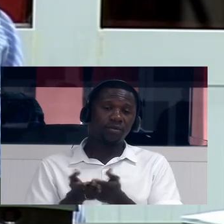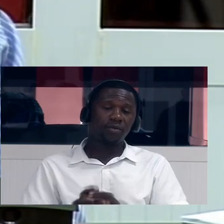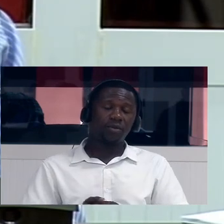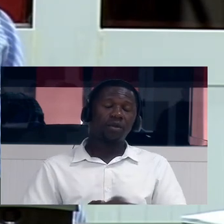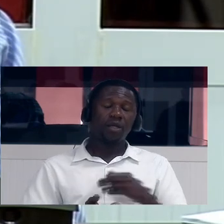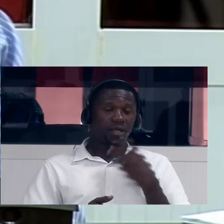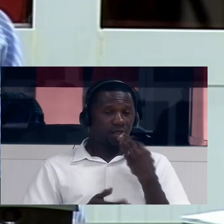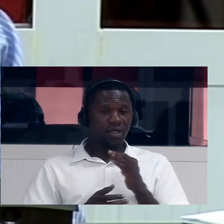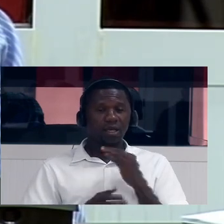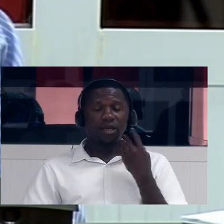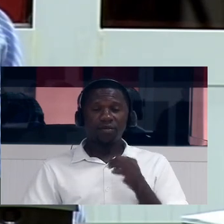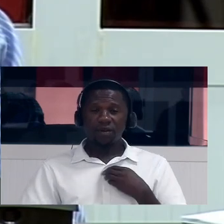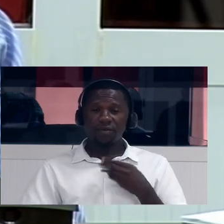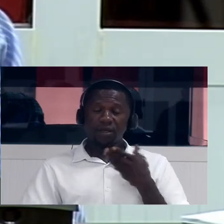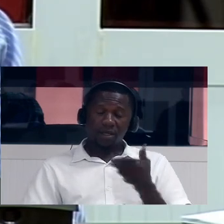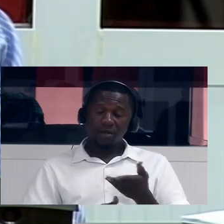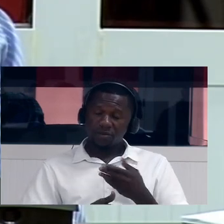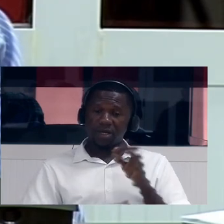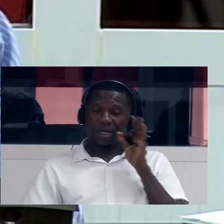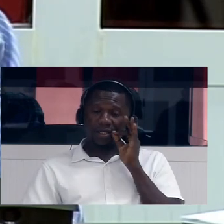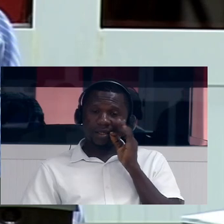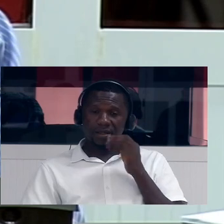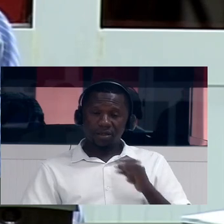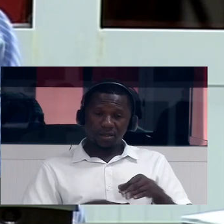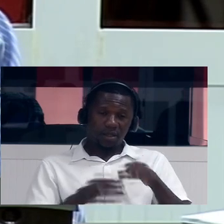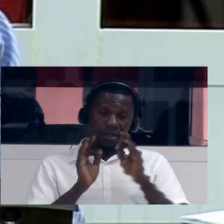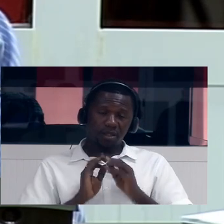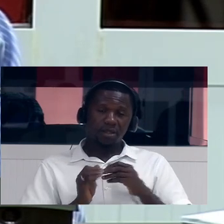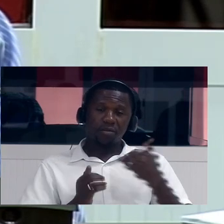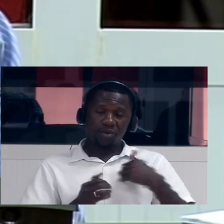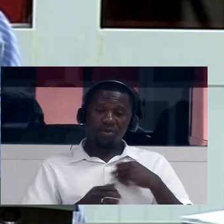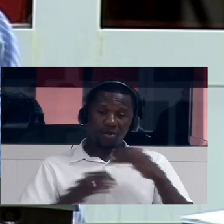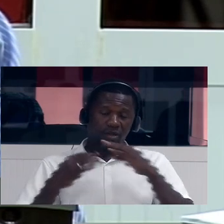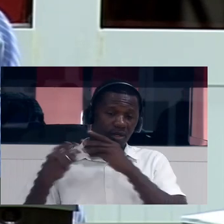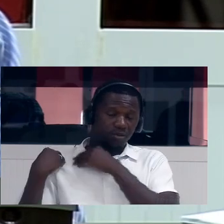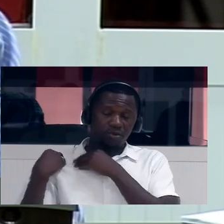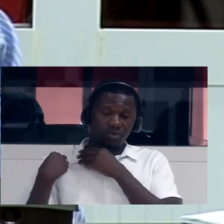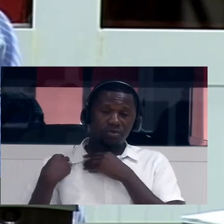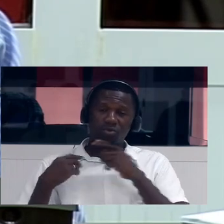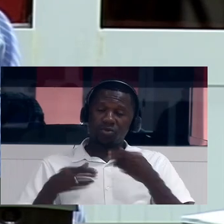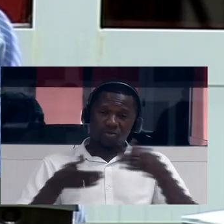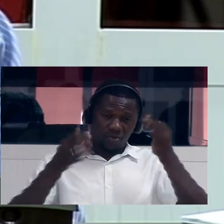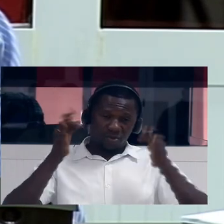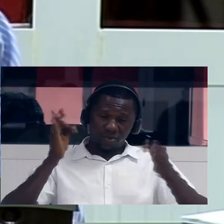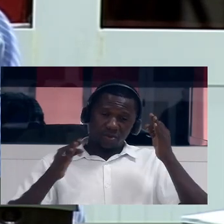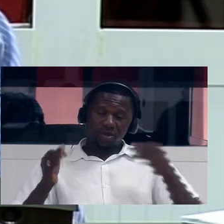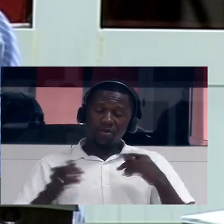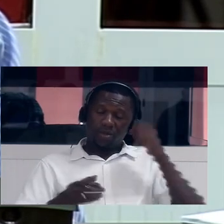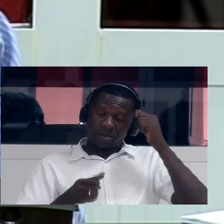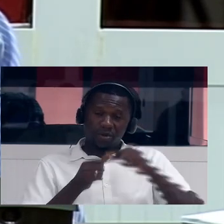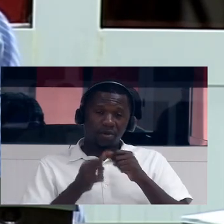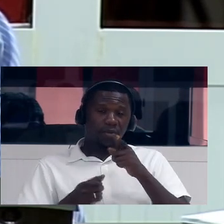answered, take the culprits to court. I said, but let us also remember that the people who are being accused to have their